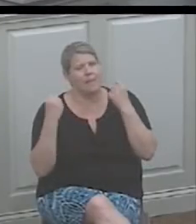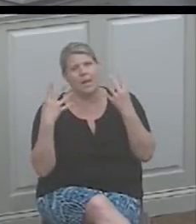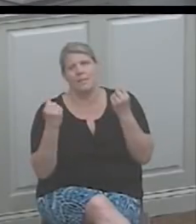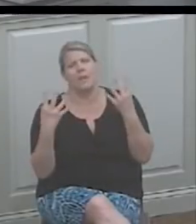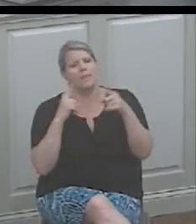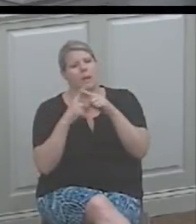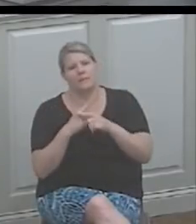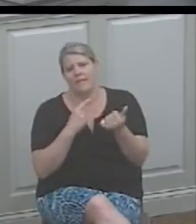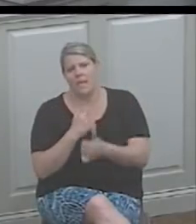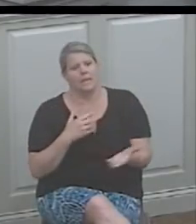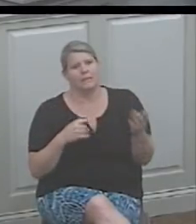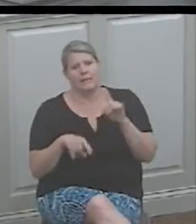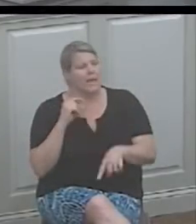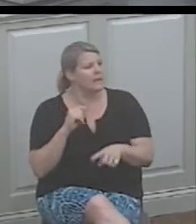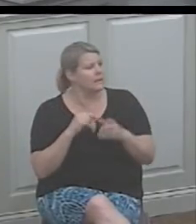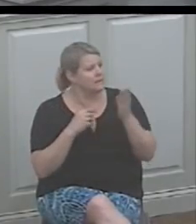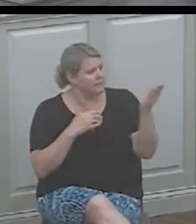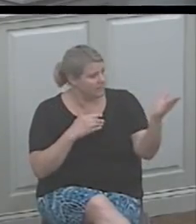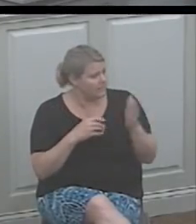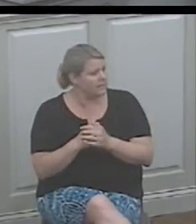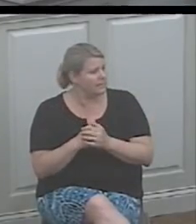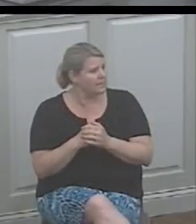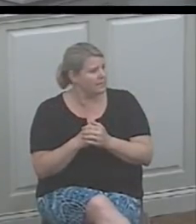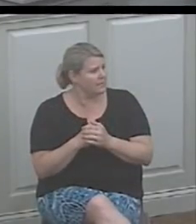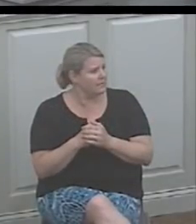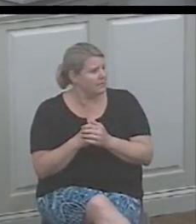you'll take the floor, it's yours, sir, please.